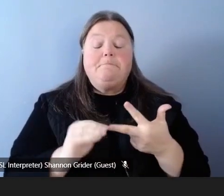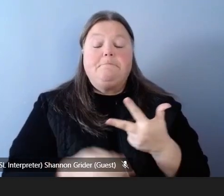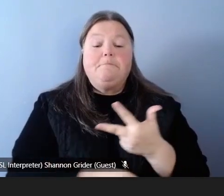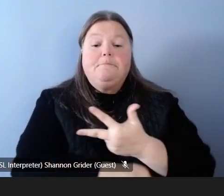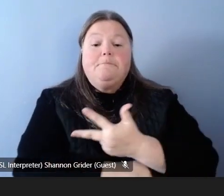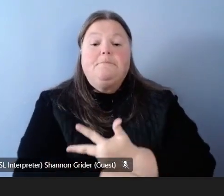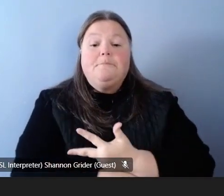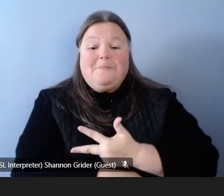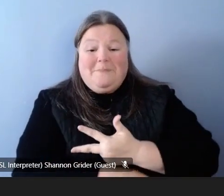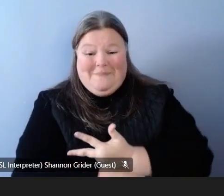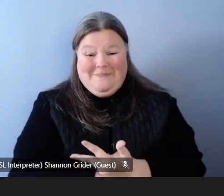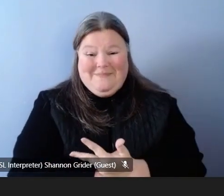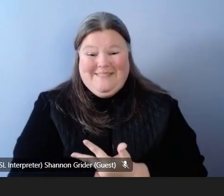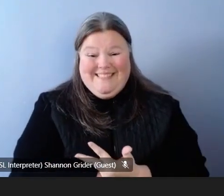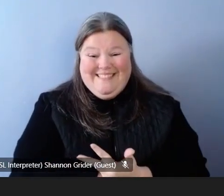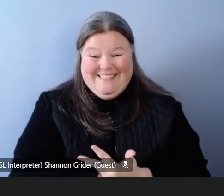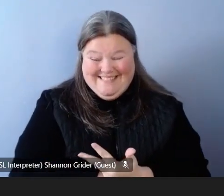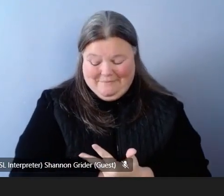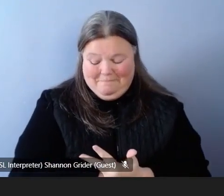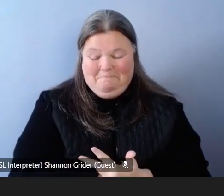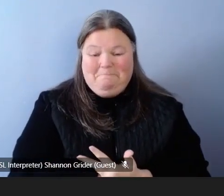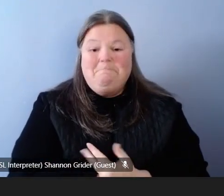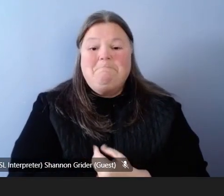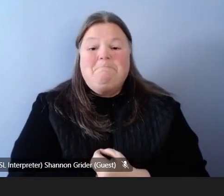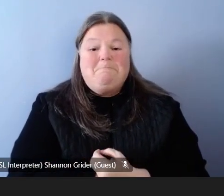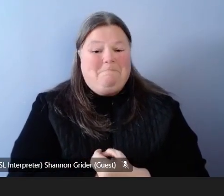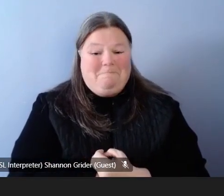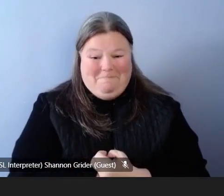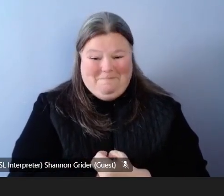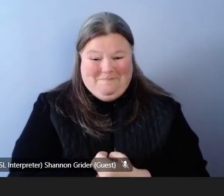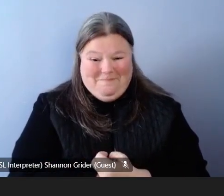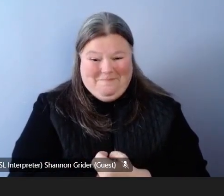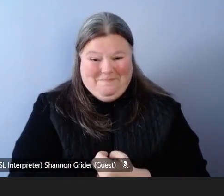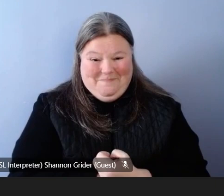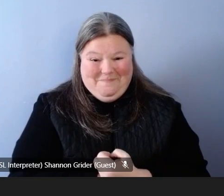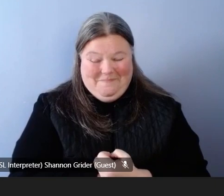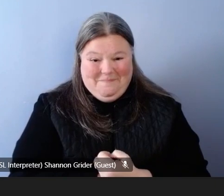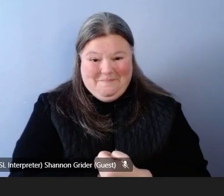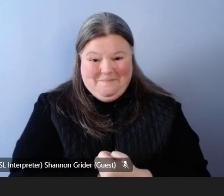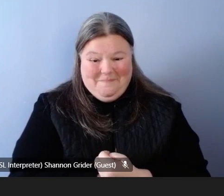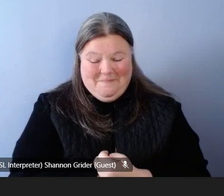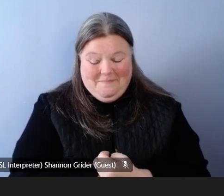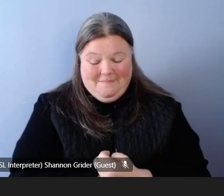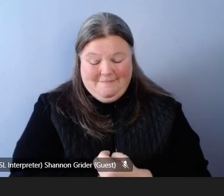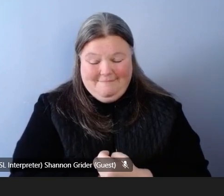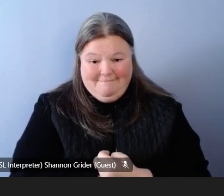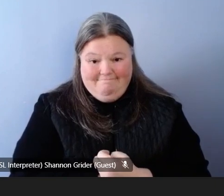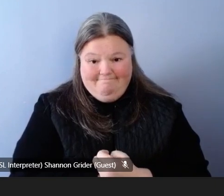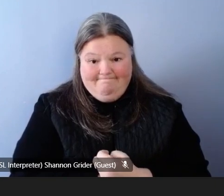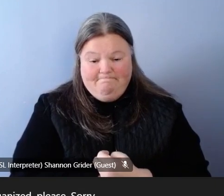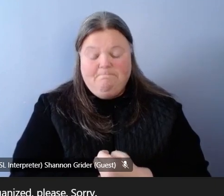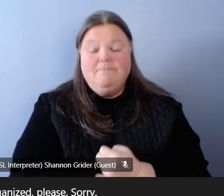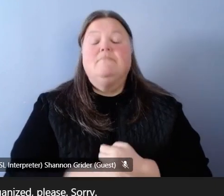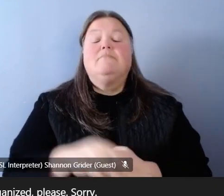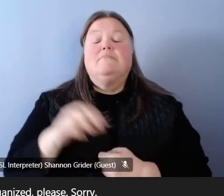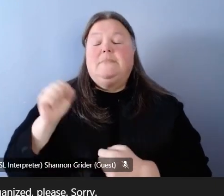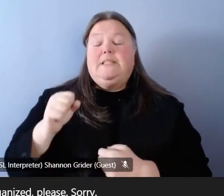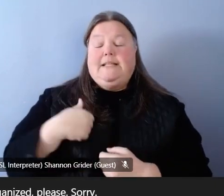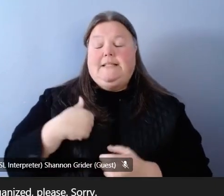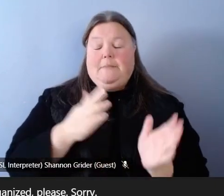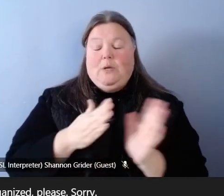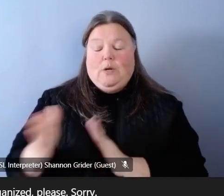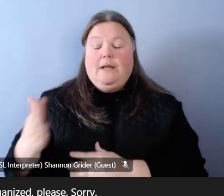I do. Just give me a second to get organized, please. Sorry. My number 1